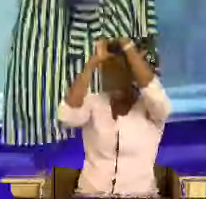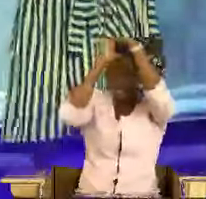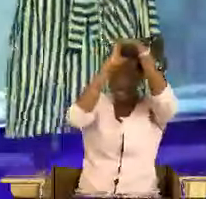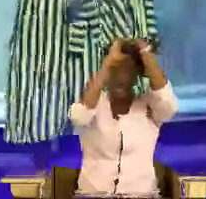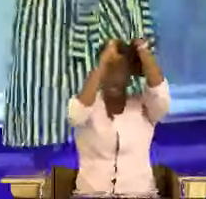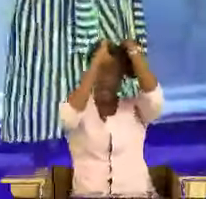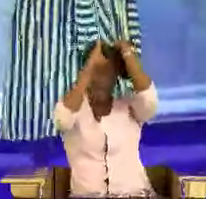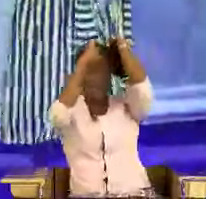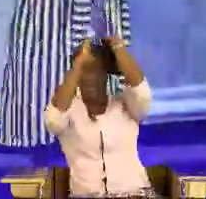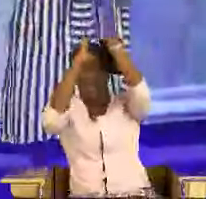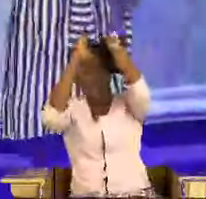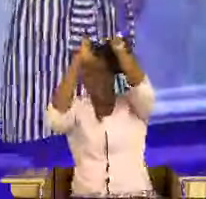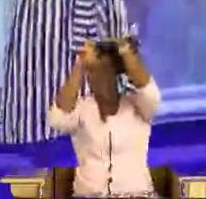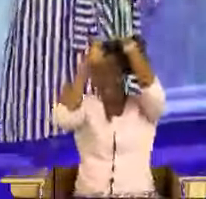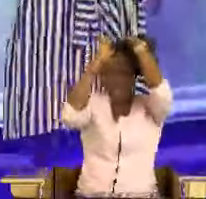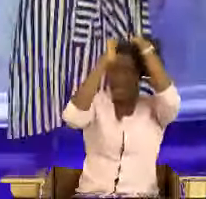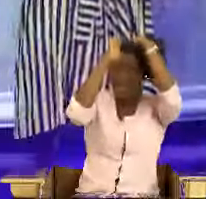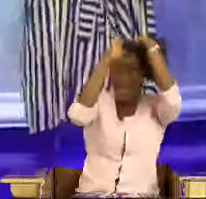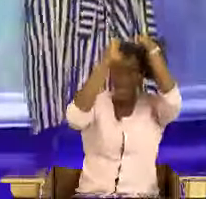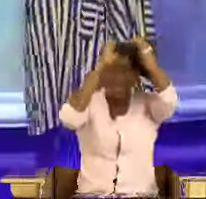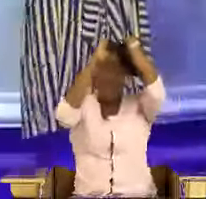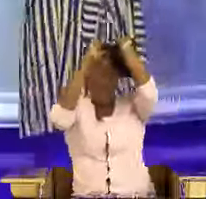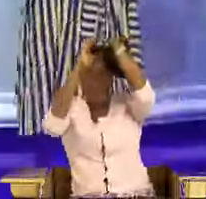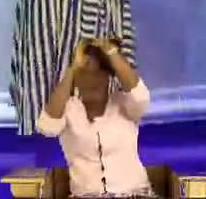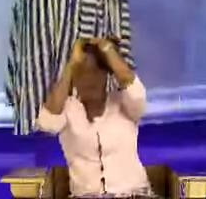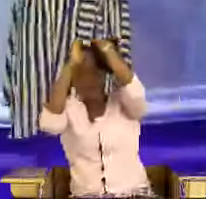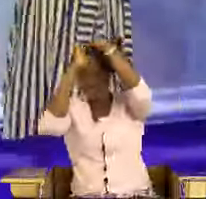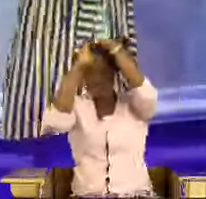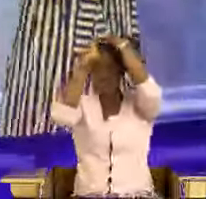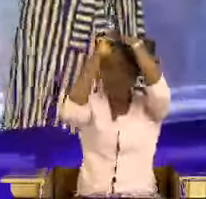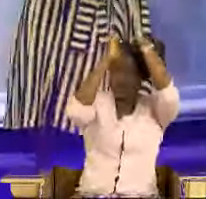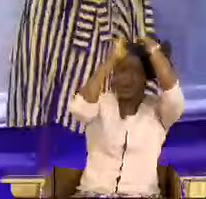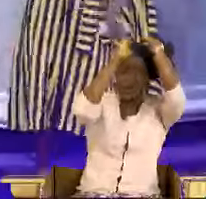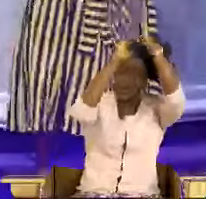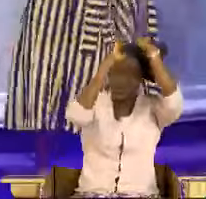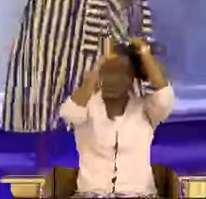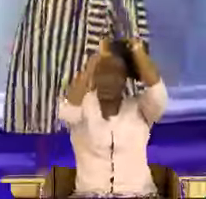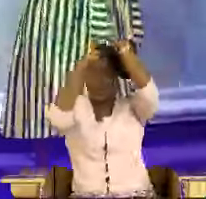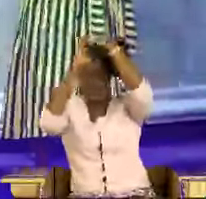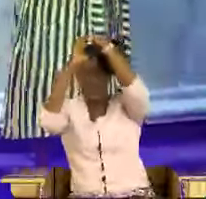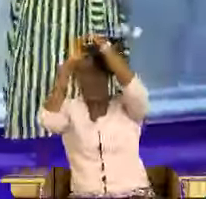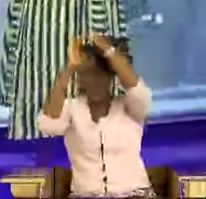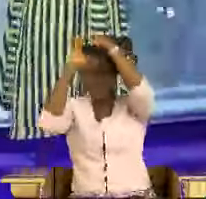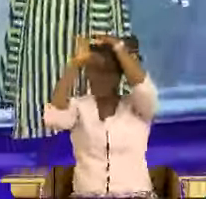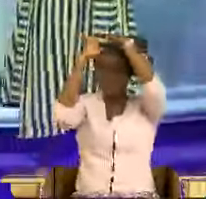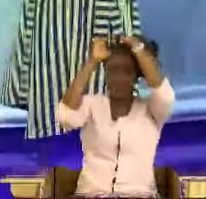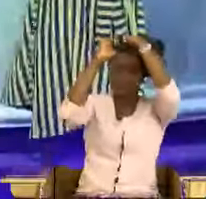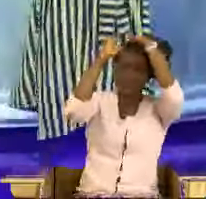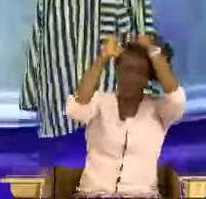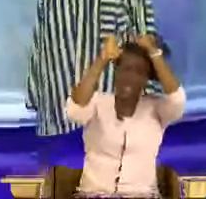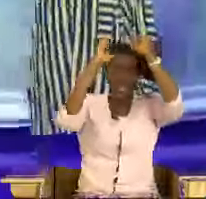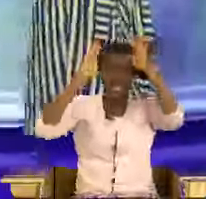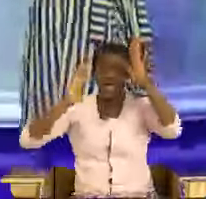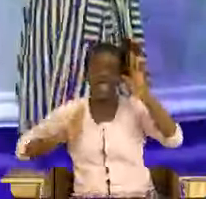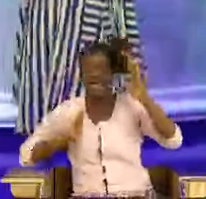us we call on your presence to show us we call we cry